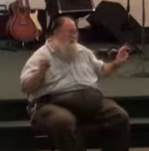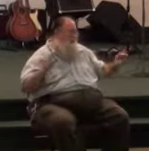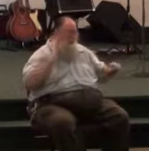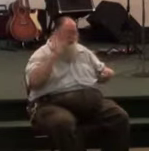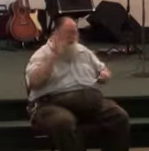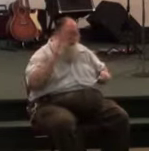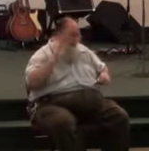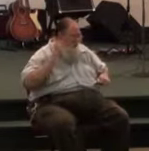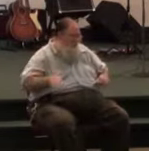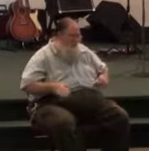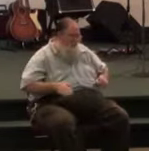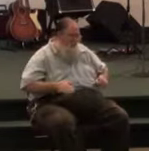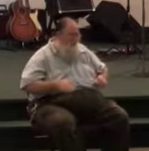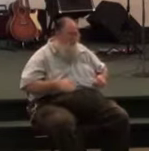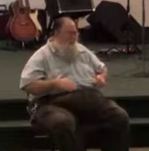again.